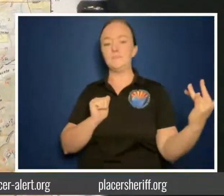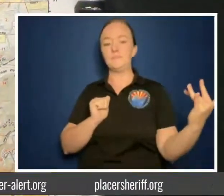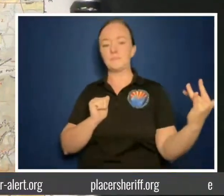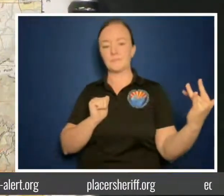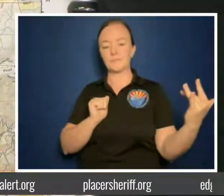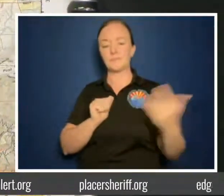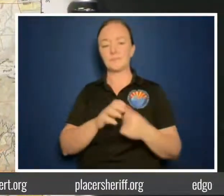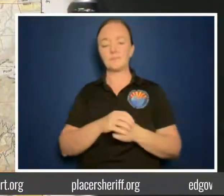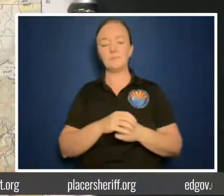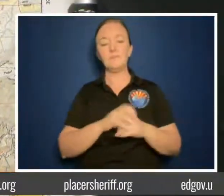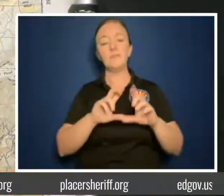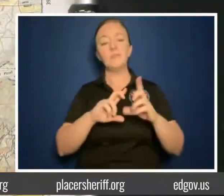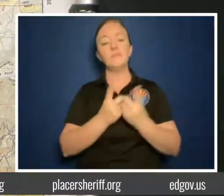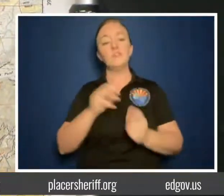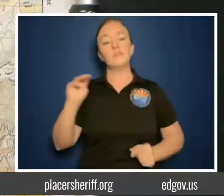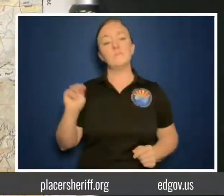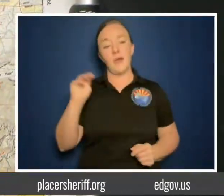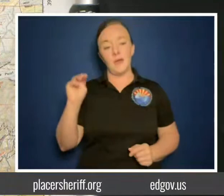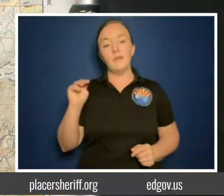Mike on this side,